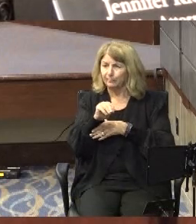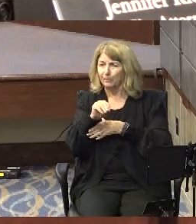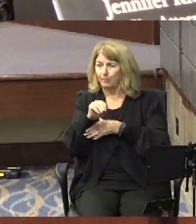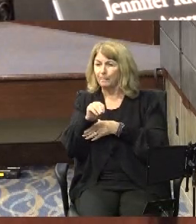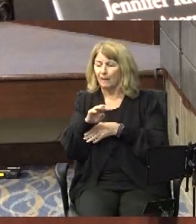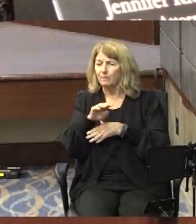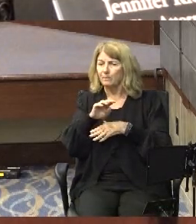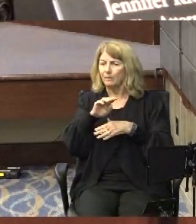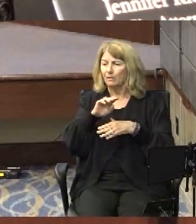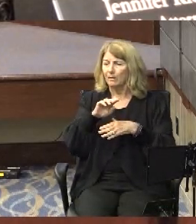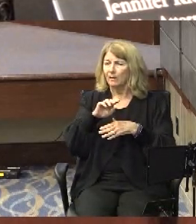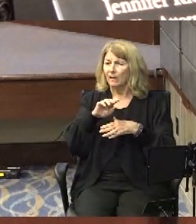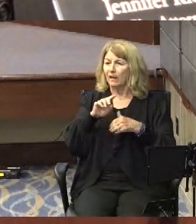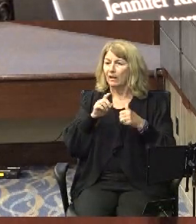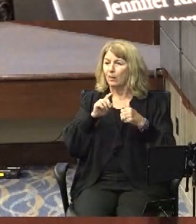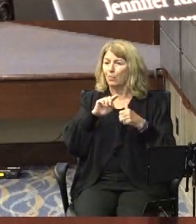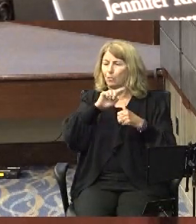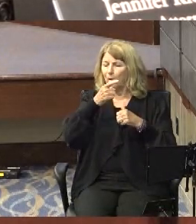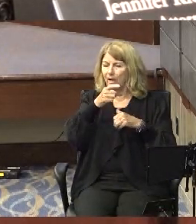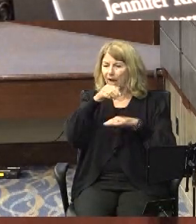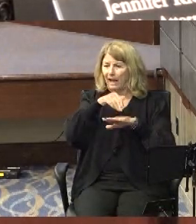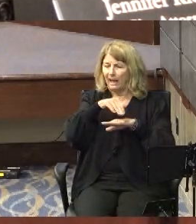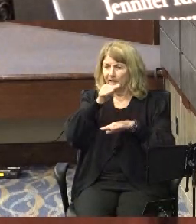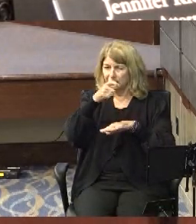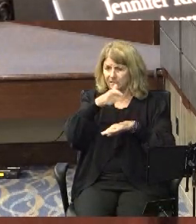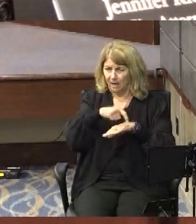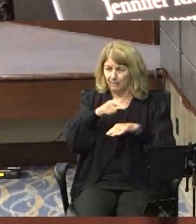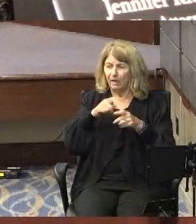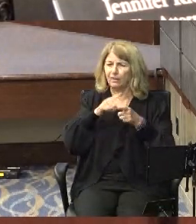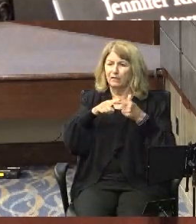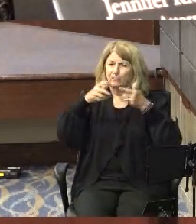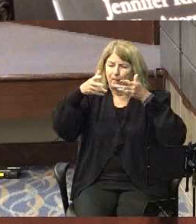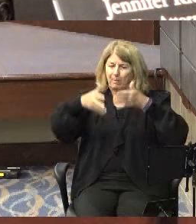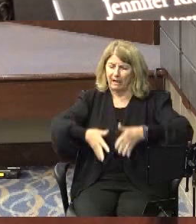time, and then the remaining items you could vote on as a group.